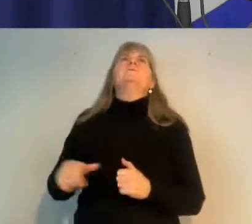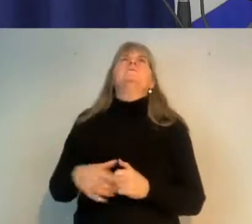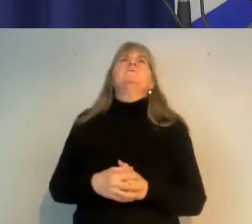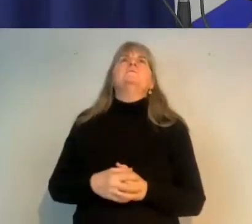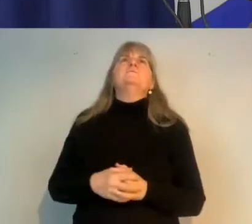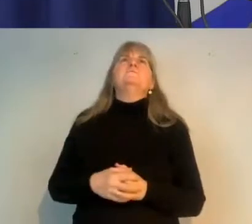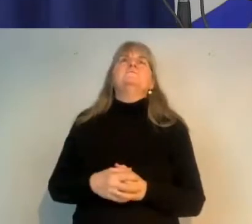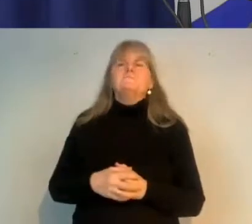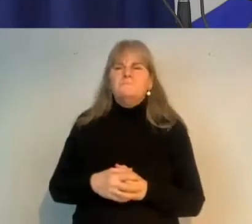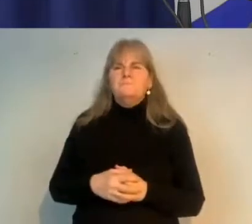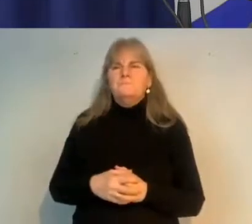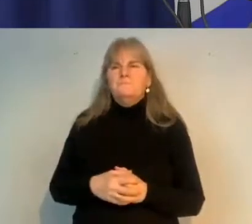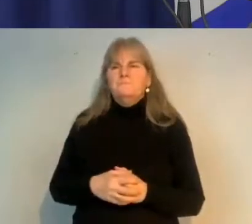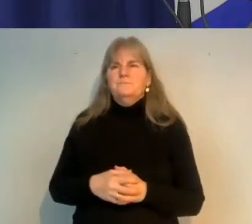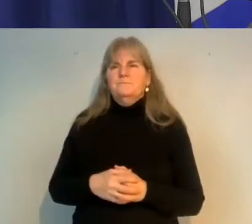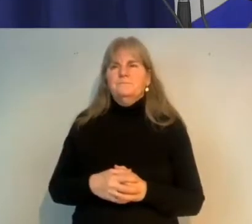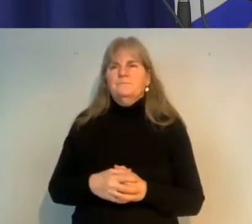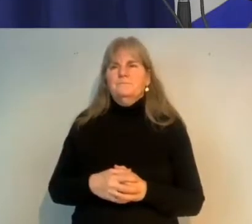Part 3.